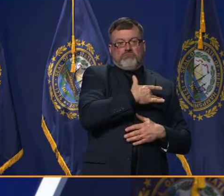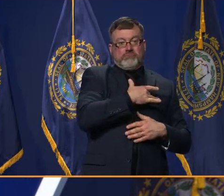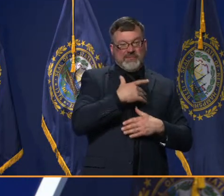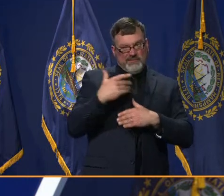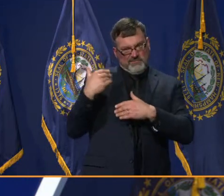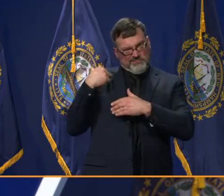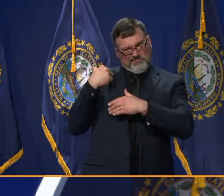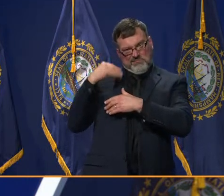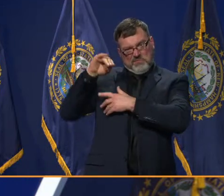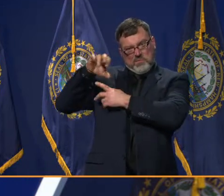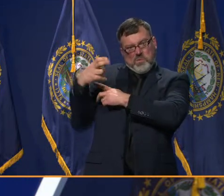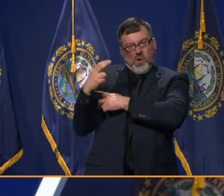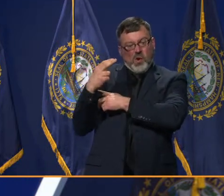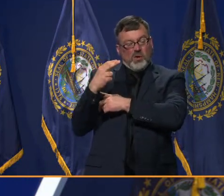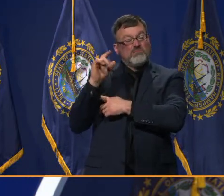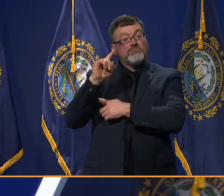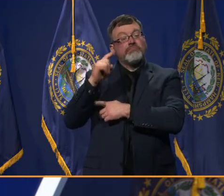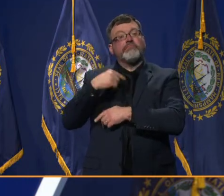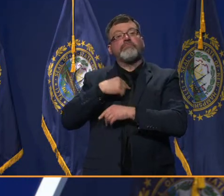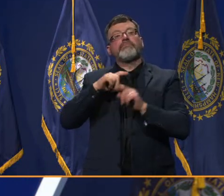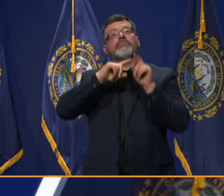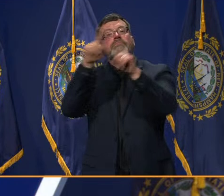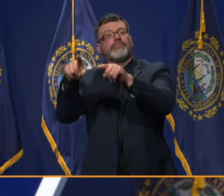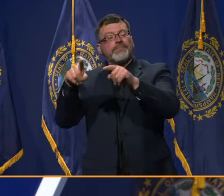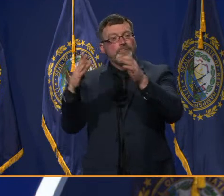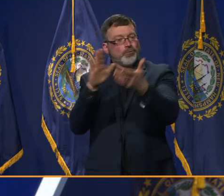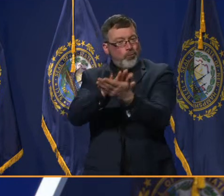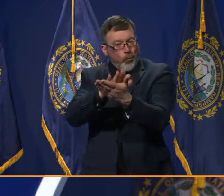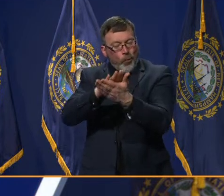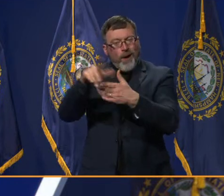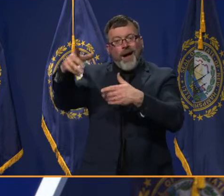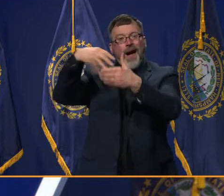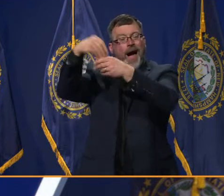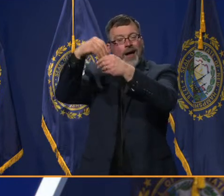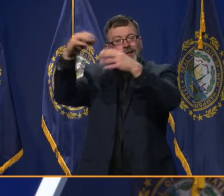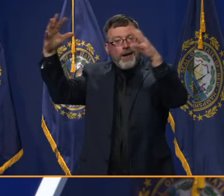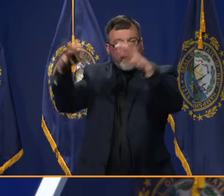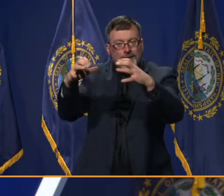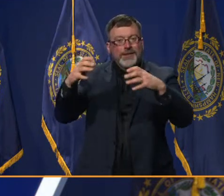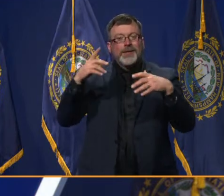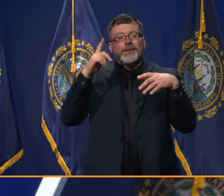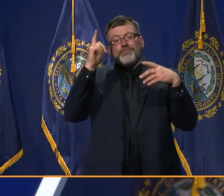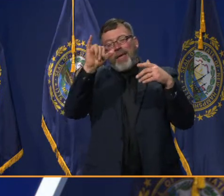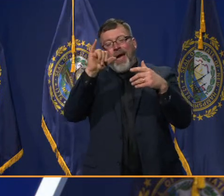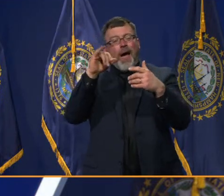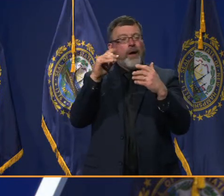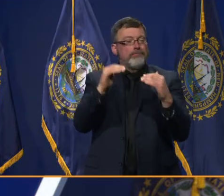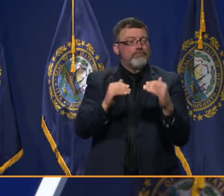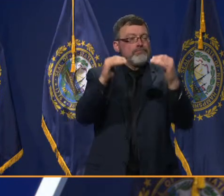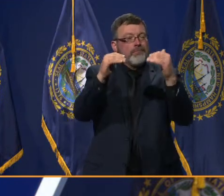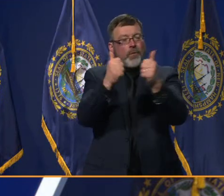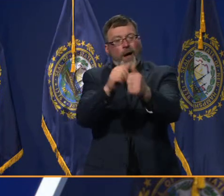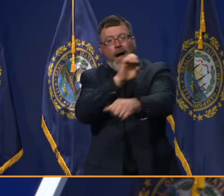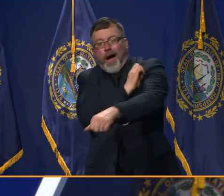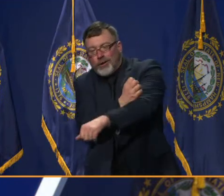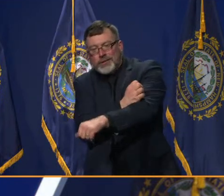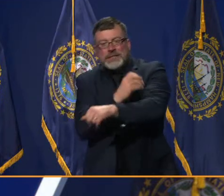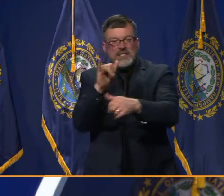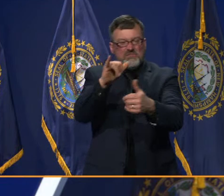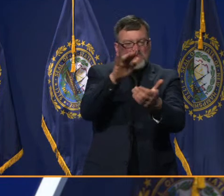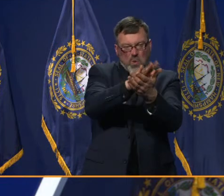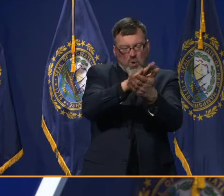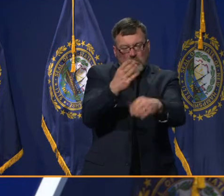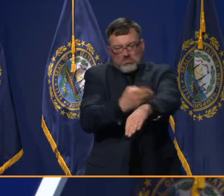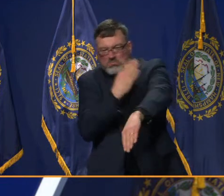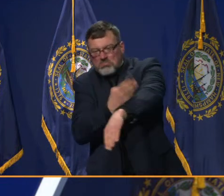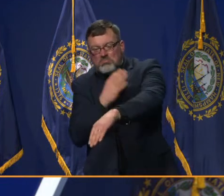was an outdoor event to celebrate some energy efficiency upgrades that had come from a state grant that they had put together. And after the event,